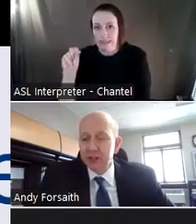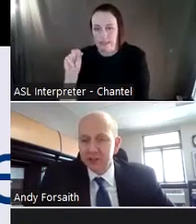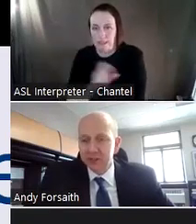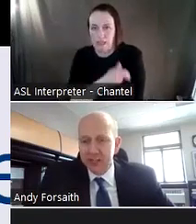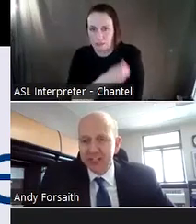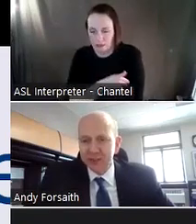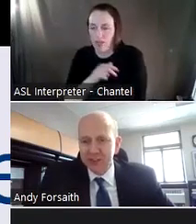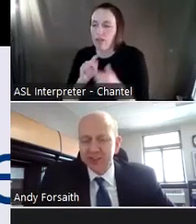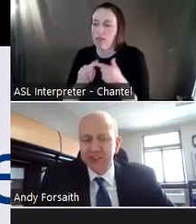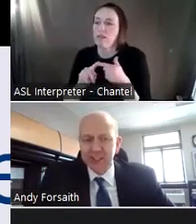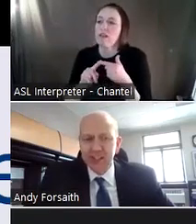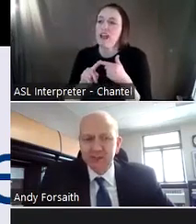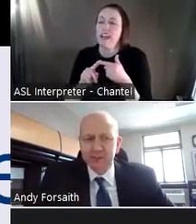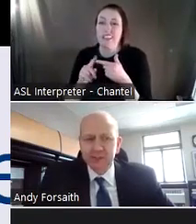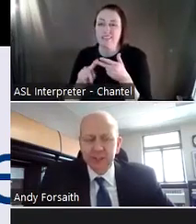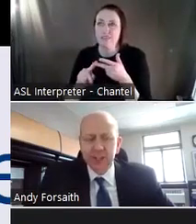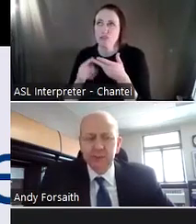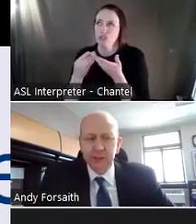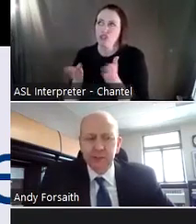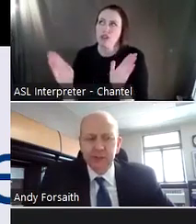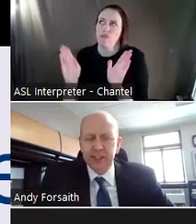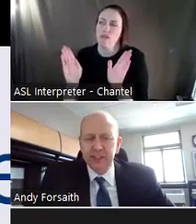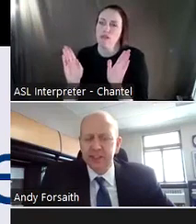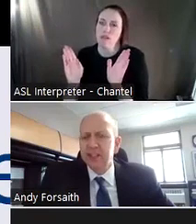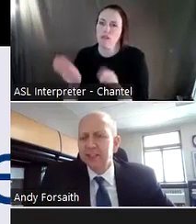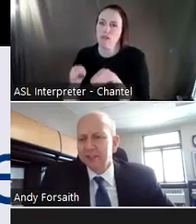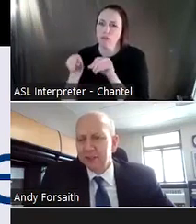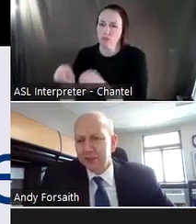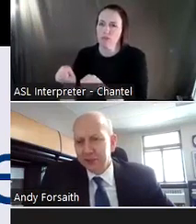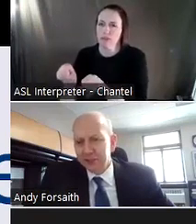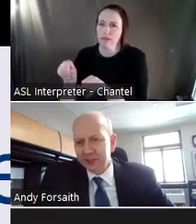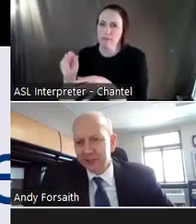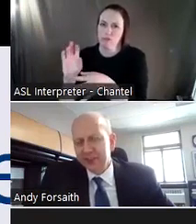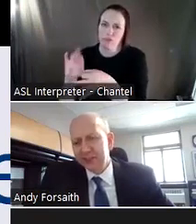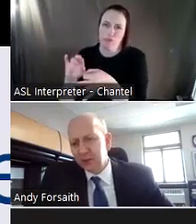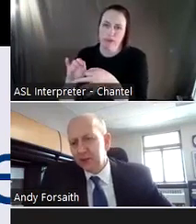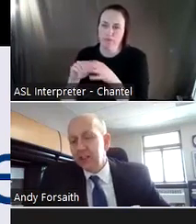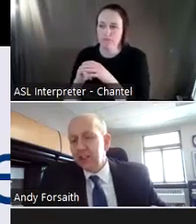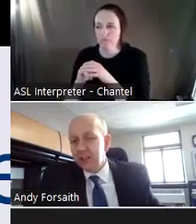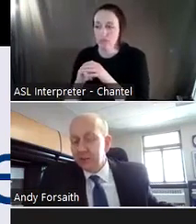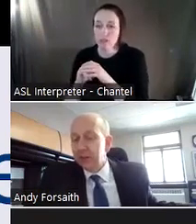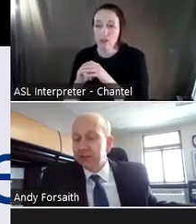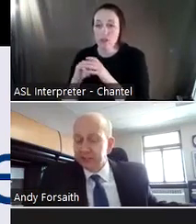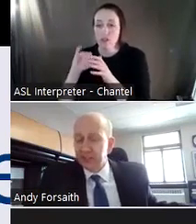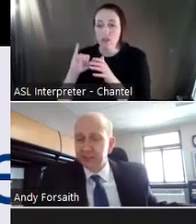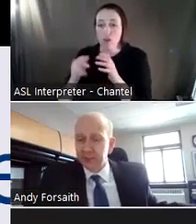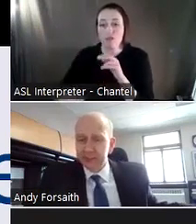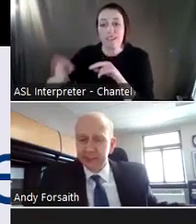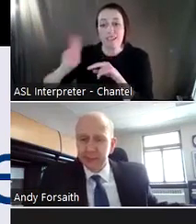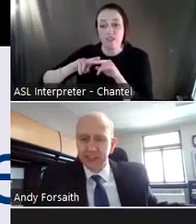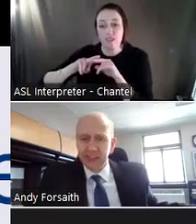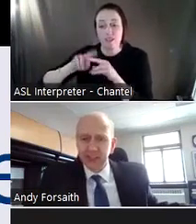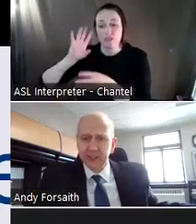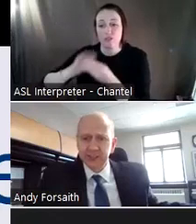a regular rate increase to hospital reimbursement. So those increases total about